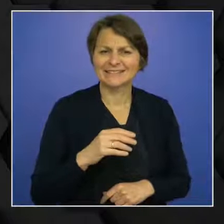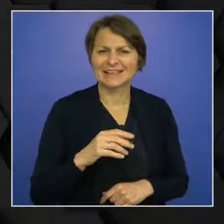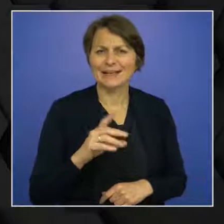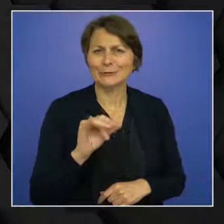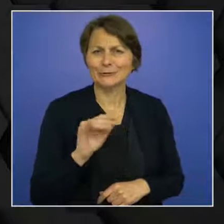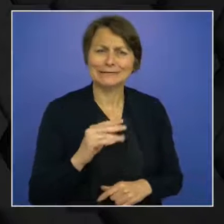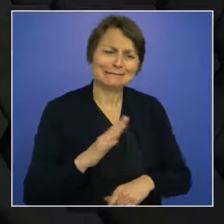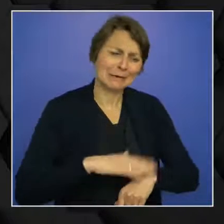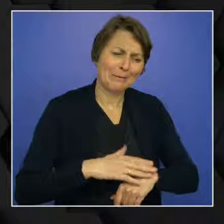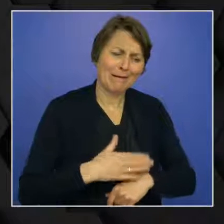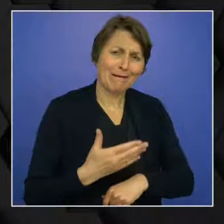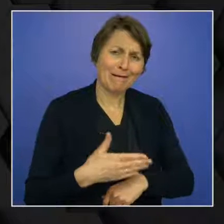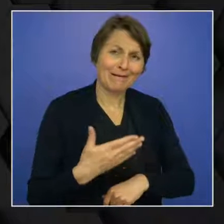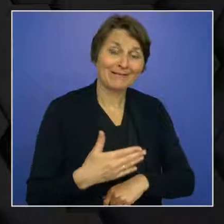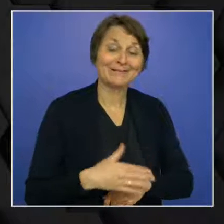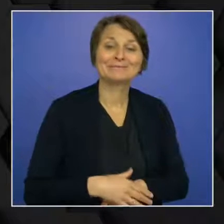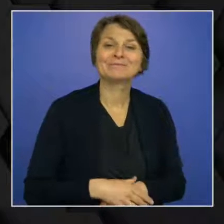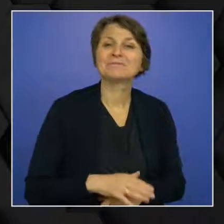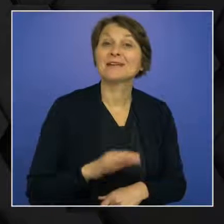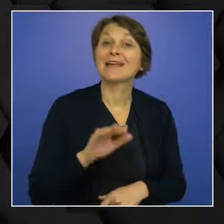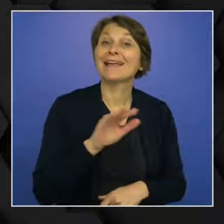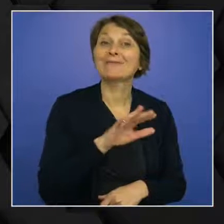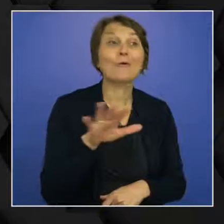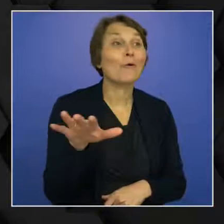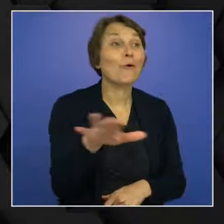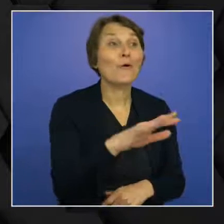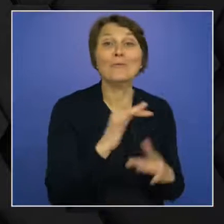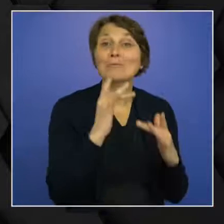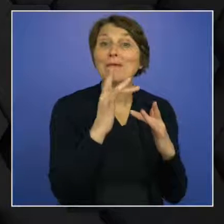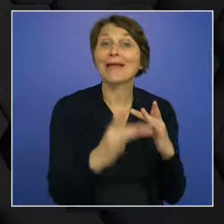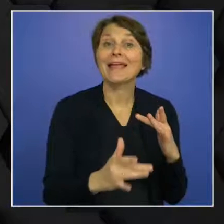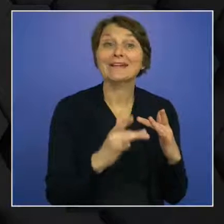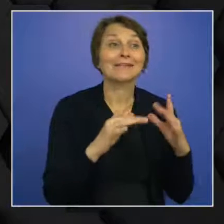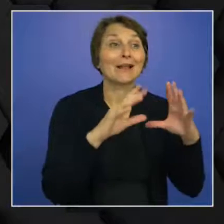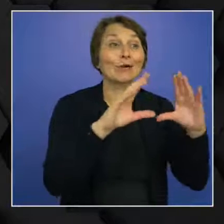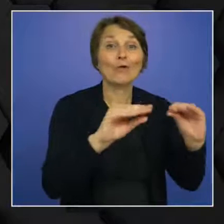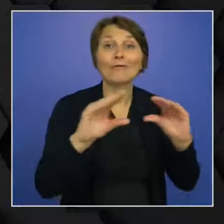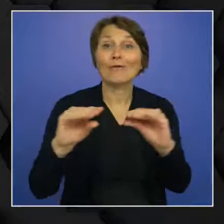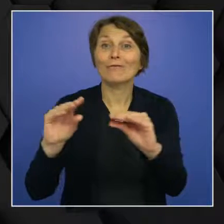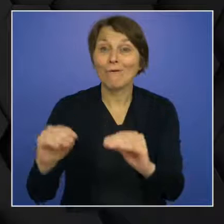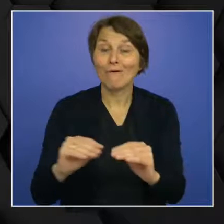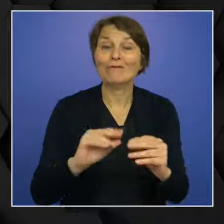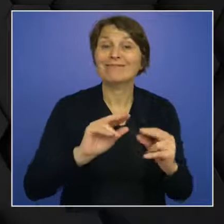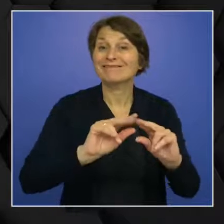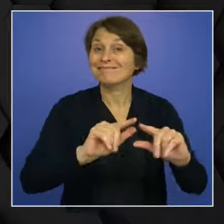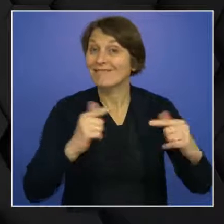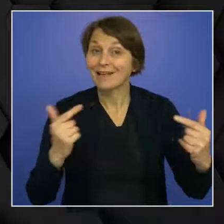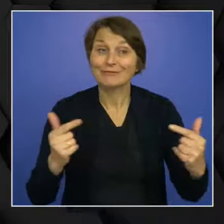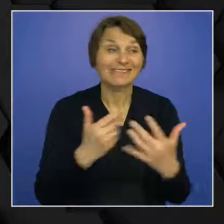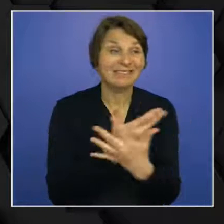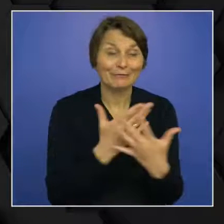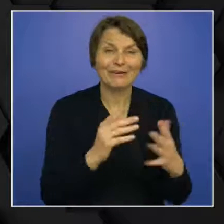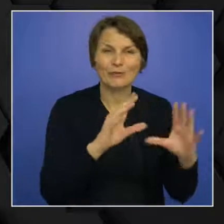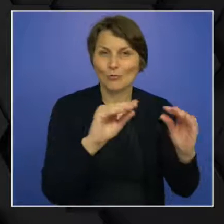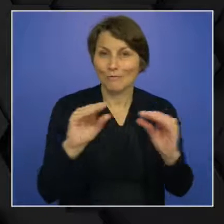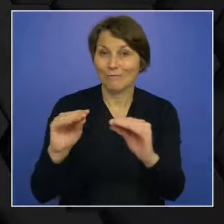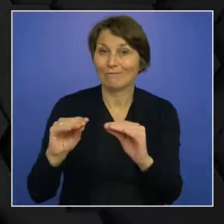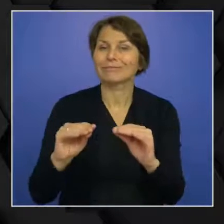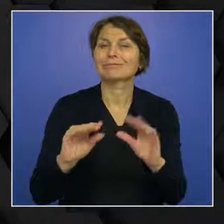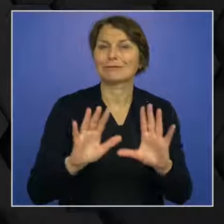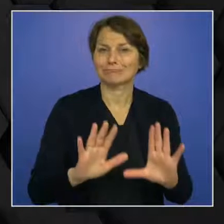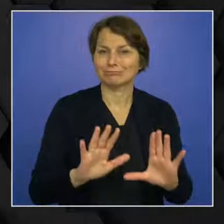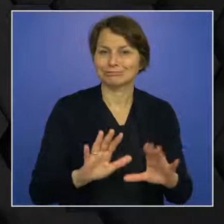If everyone can switch their internet off, their Netflix, their streaming services, their BitTorrent, everything. I know. Everyone,